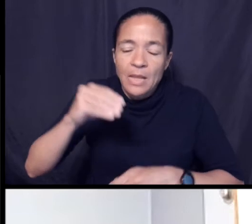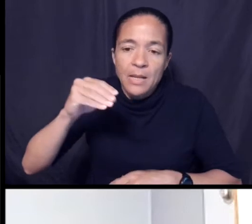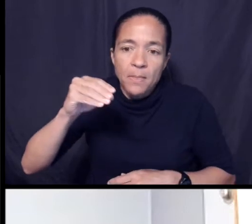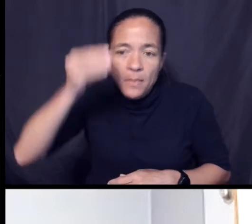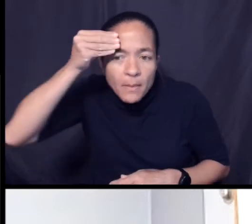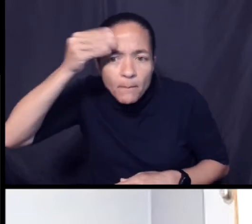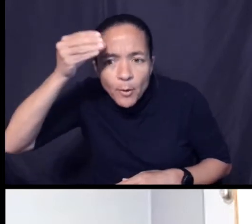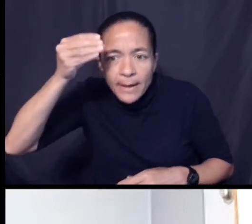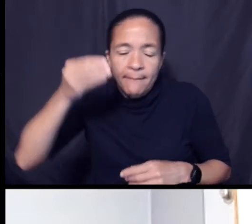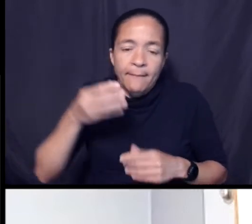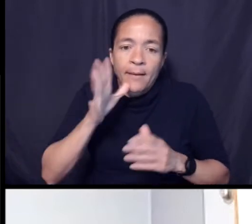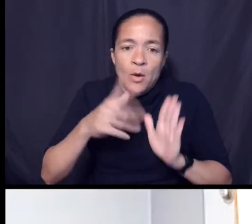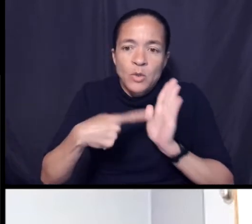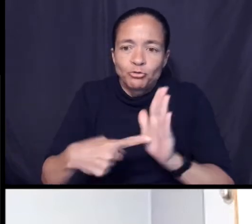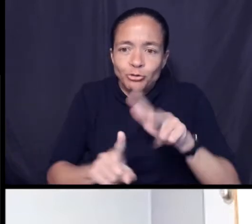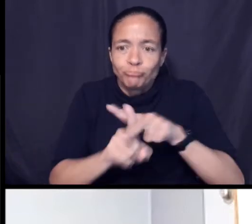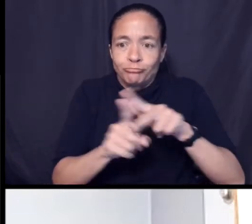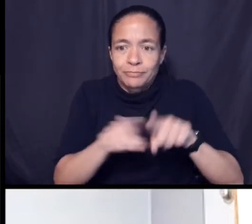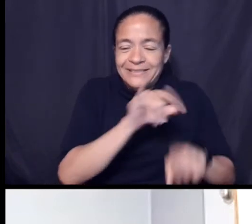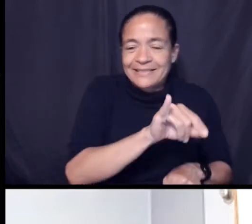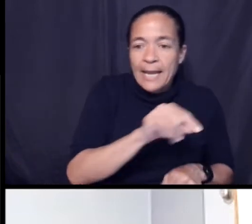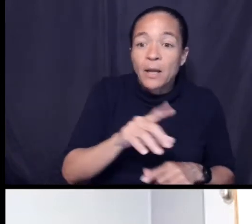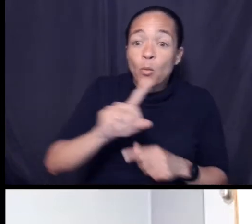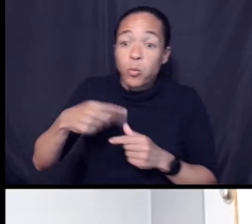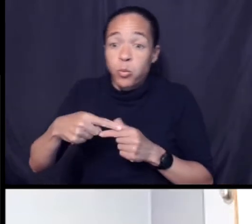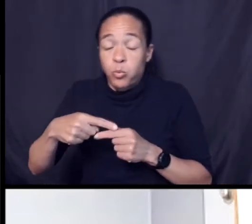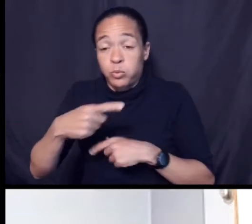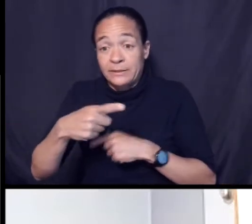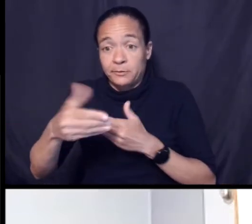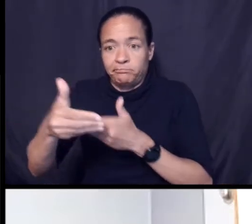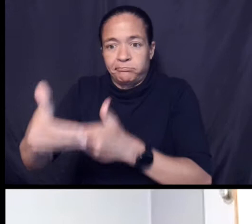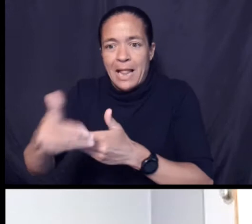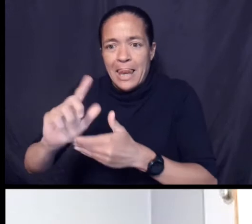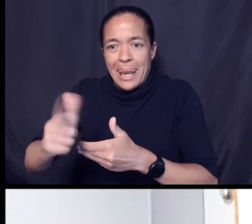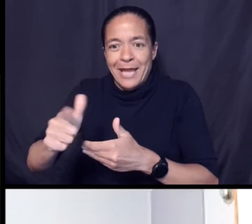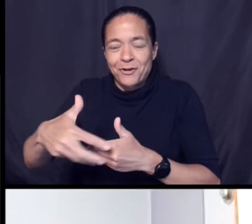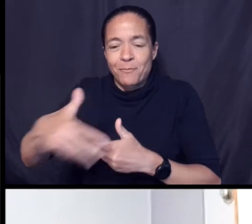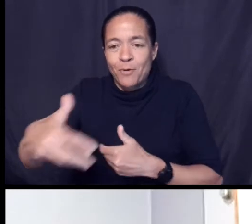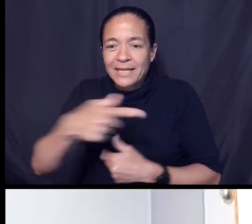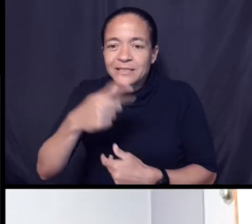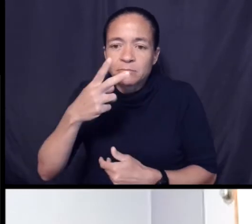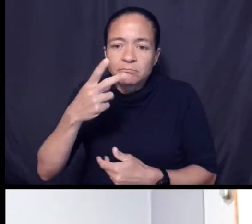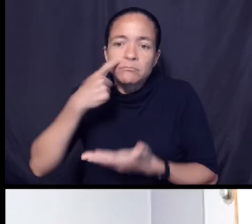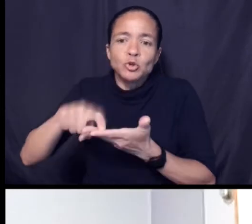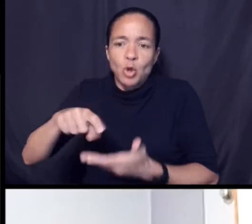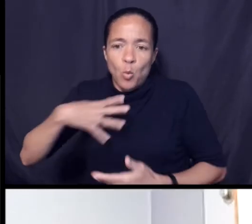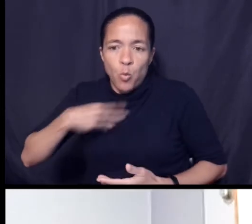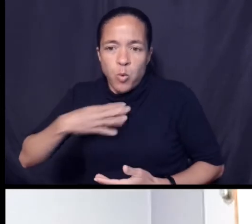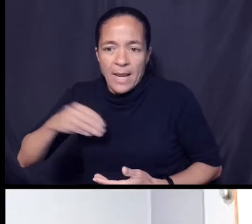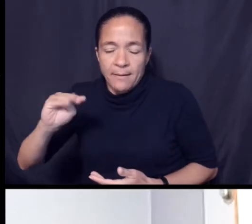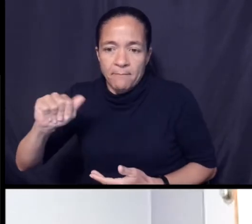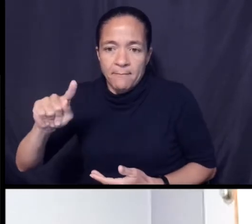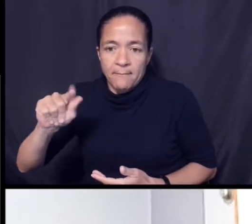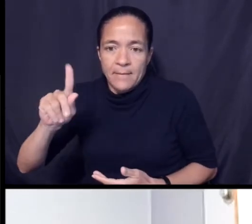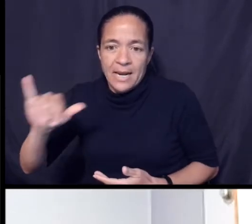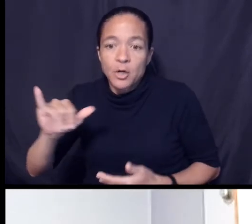to neuronal migration defect. Again, in later pregnancy, you can see white matter abnormalities. Other non-specific things that could be seen